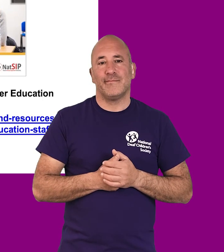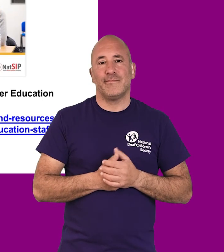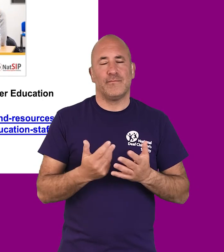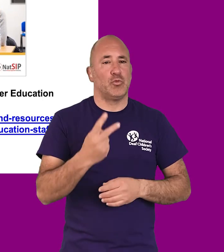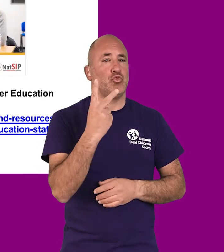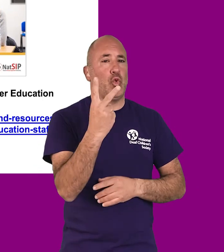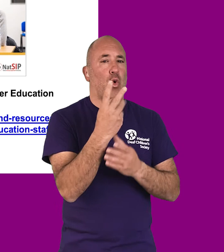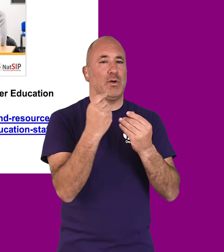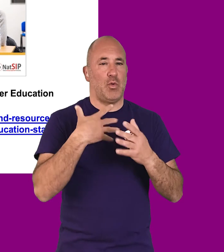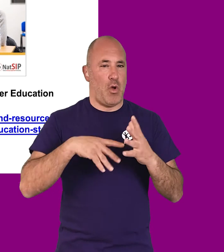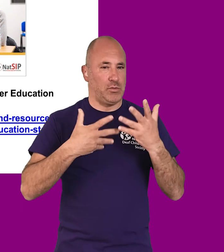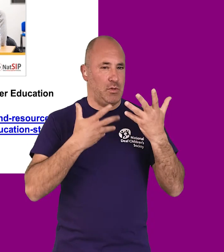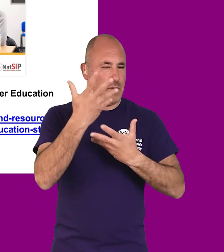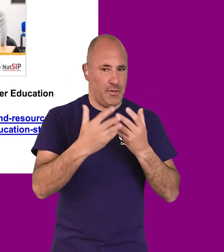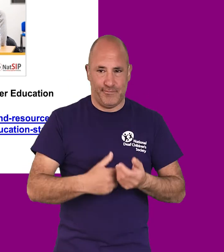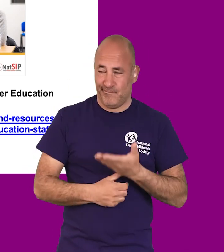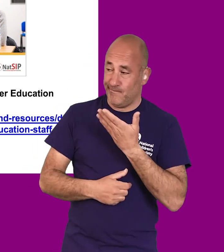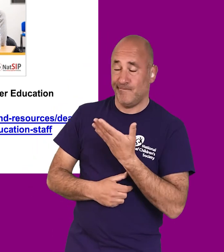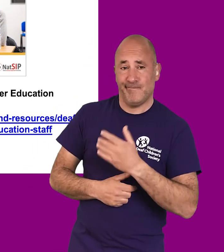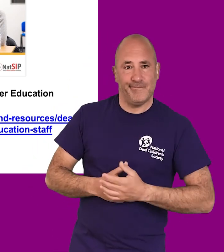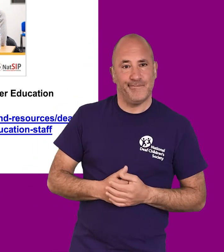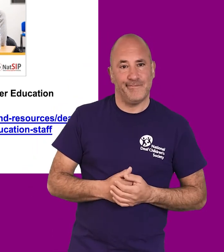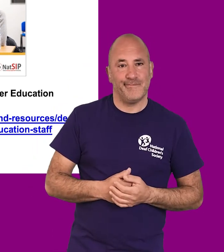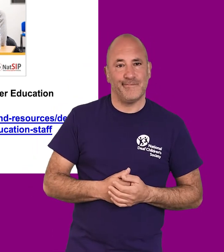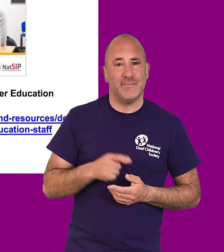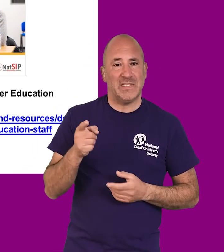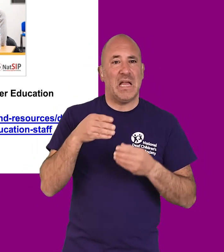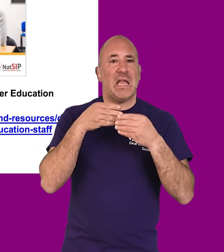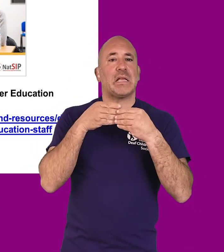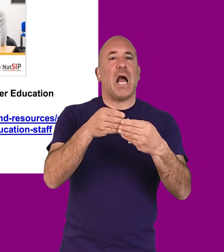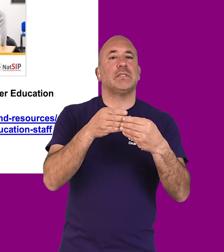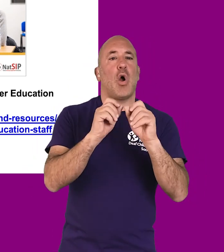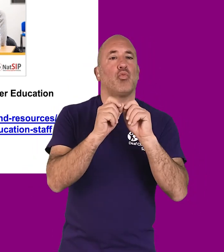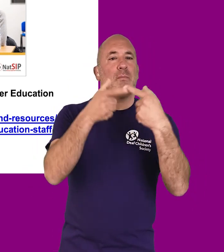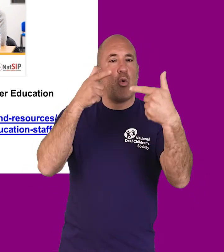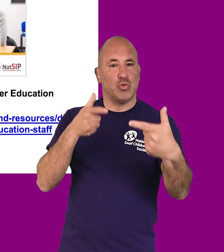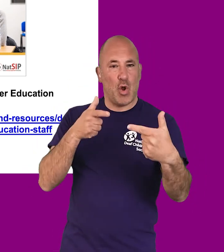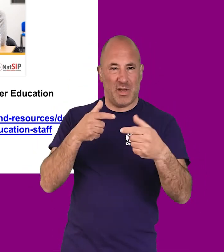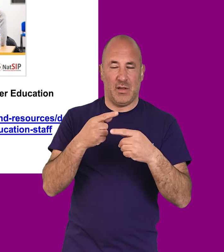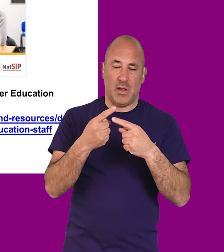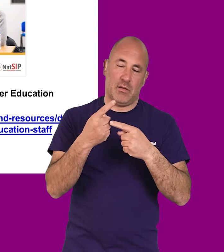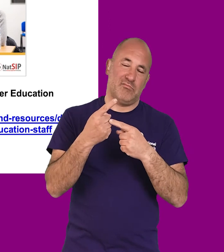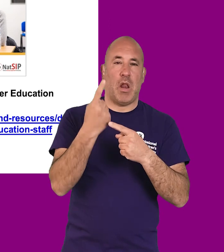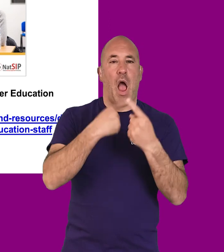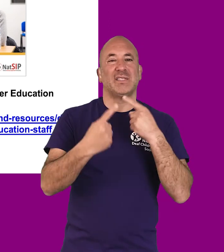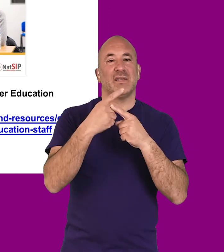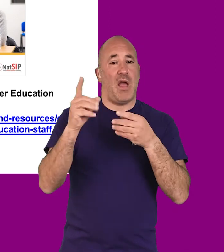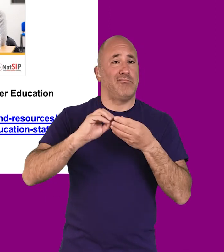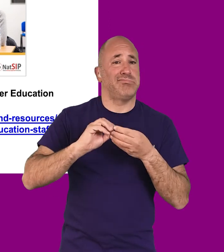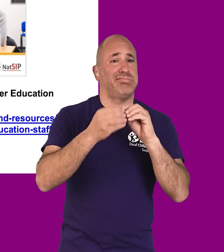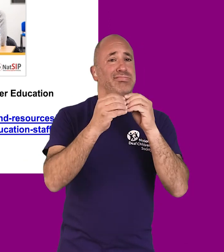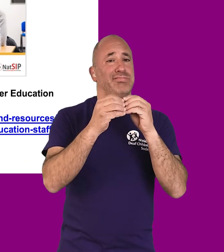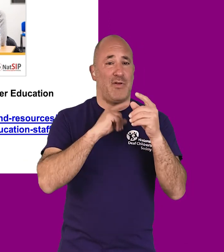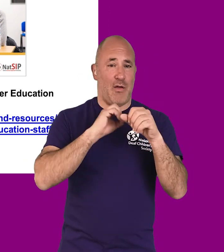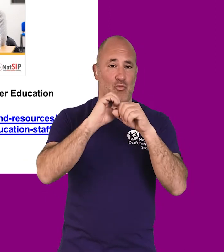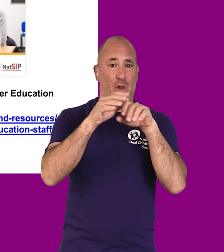Two resources I specifically want to refer to here. One is guidance on remote learning, which developed last